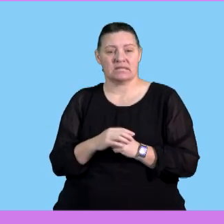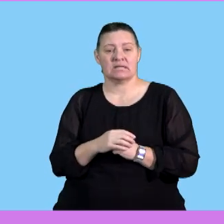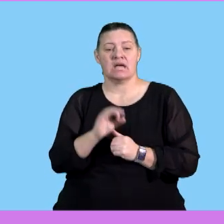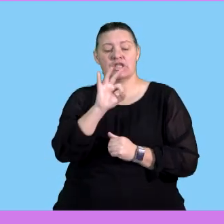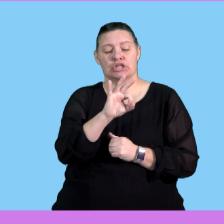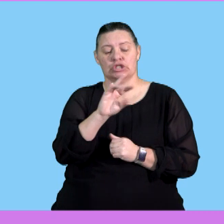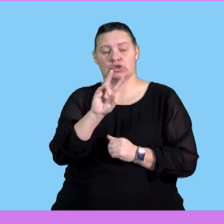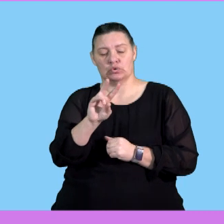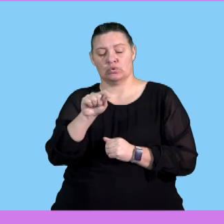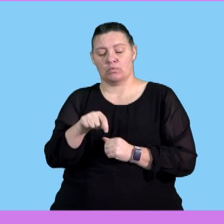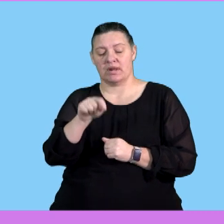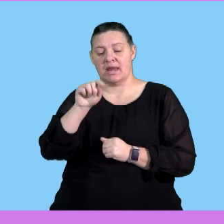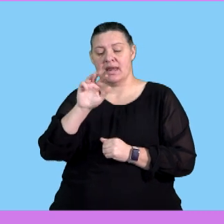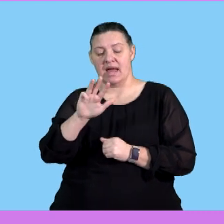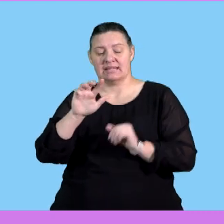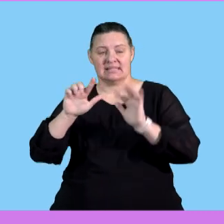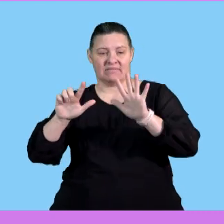have